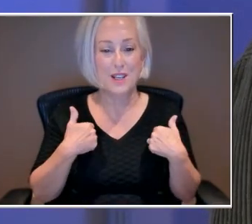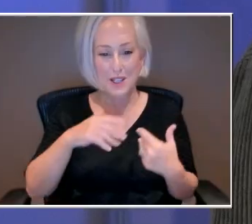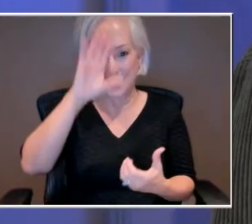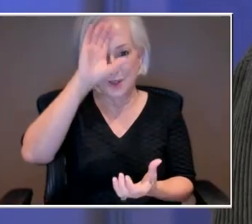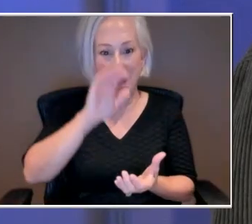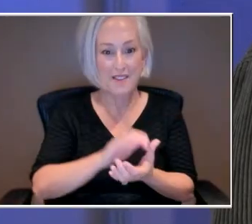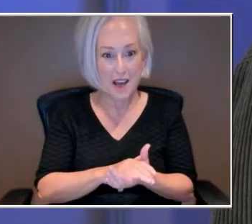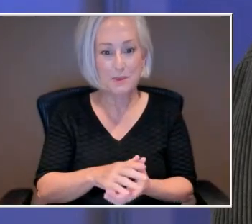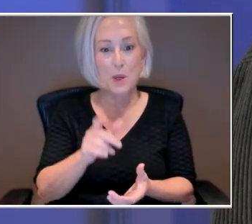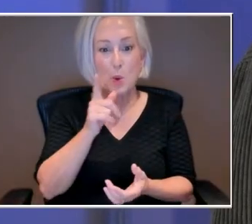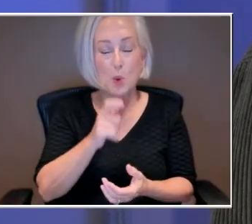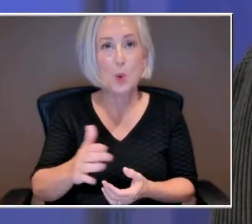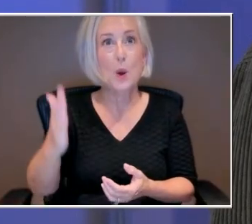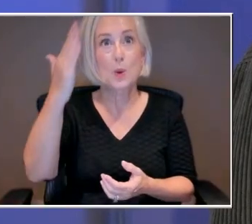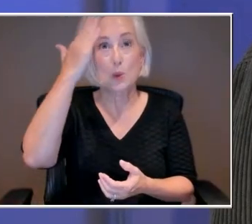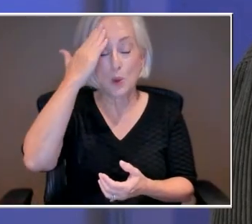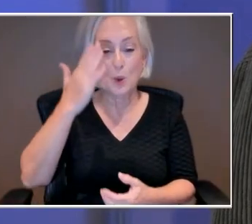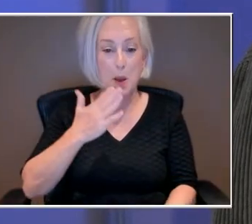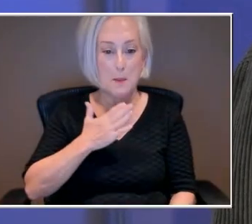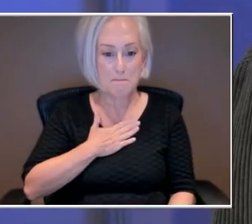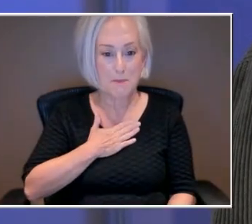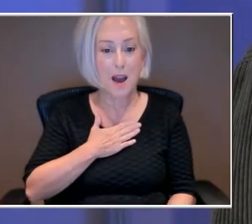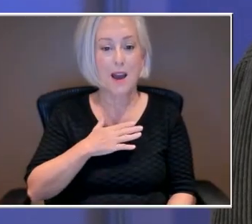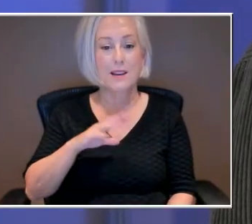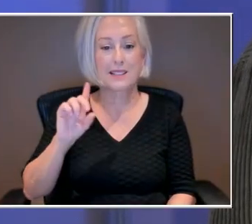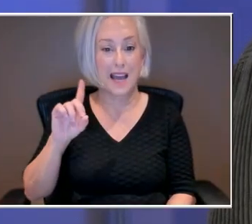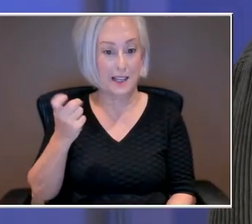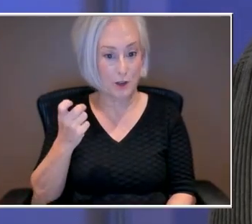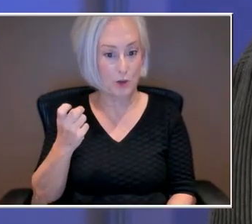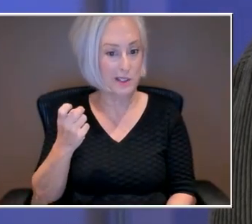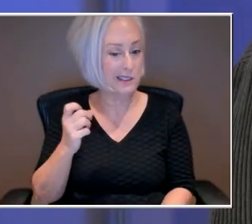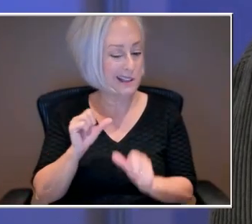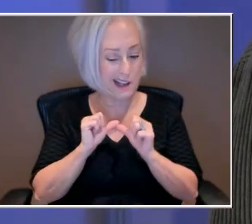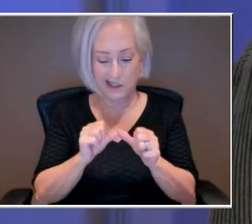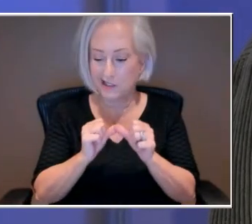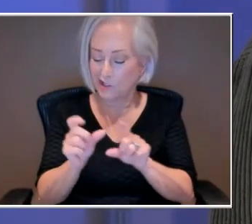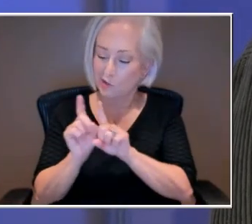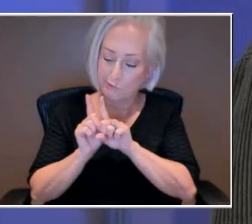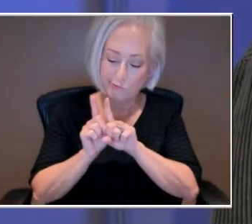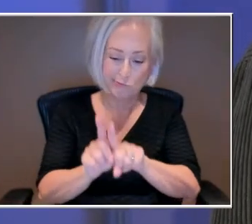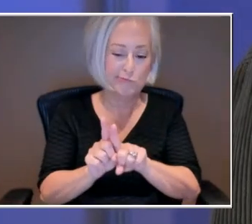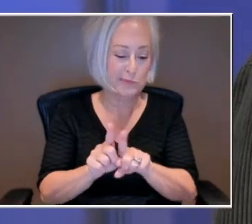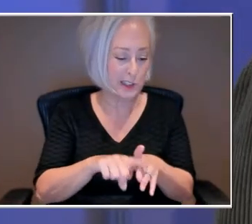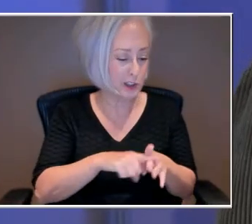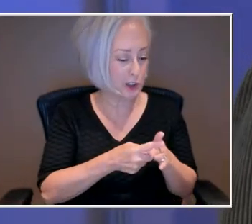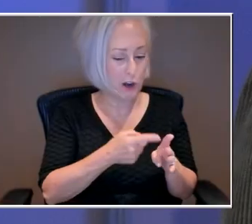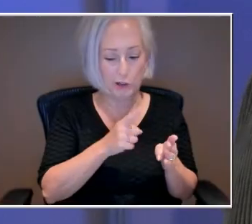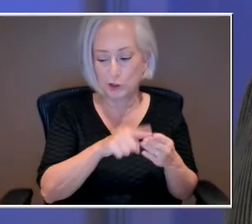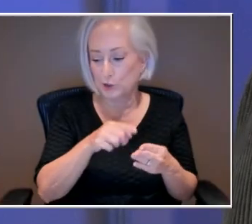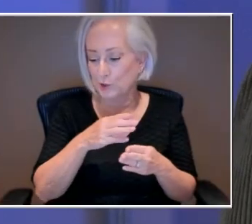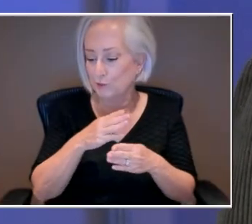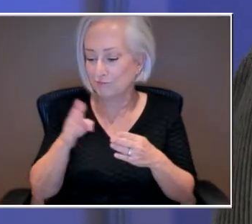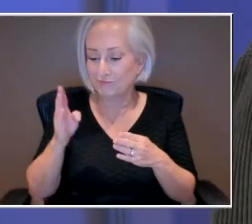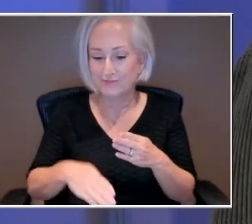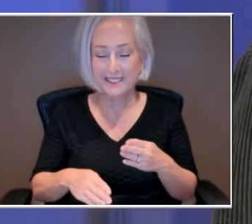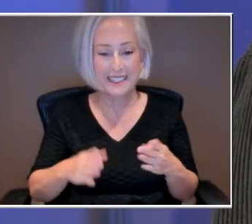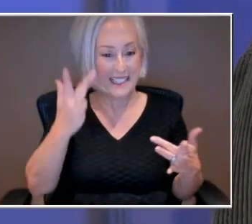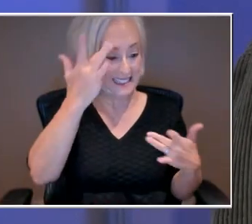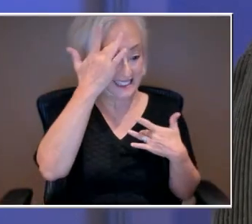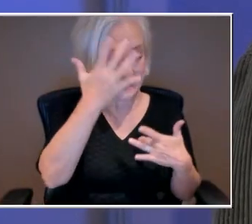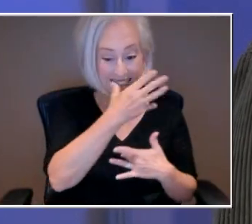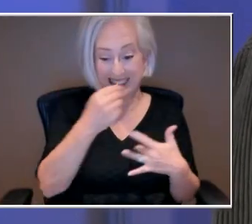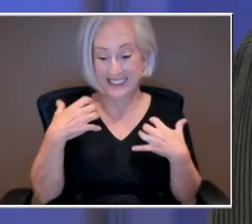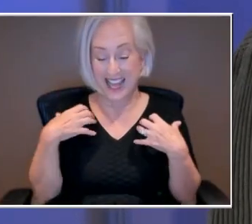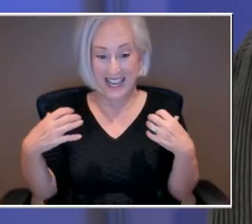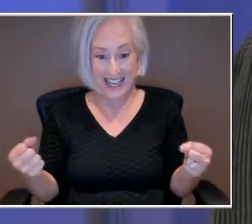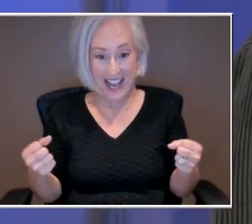knew of my diagnosis and is sticking with me through it all from the beginning. So in sickness and in health was